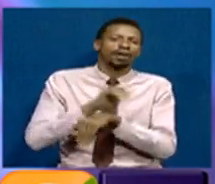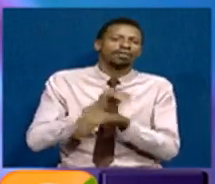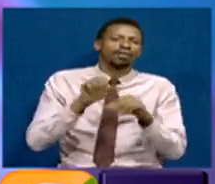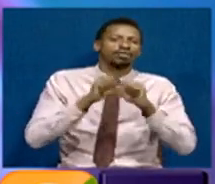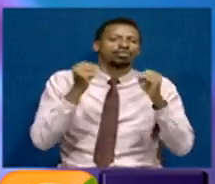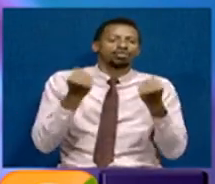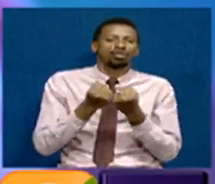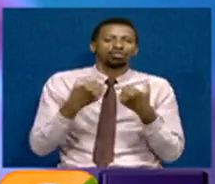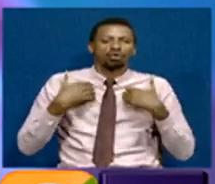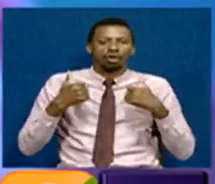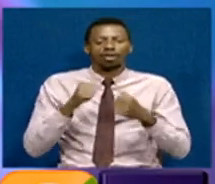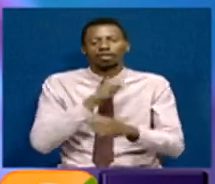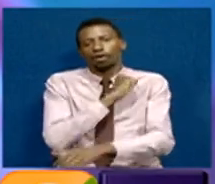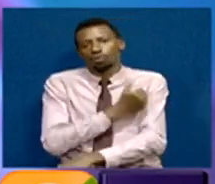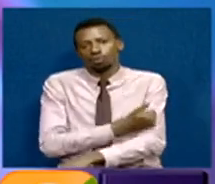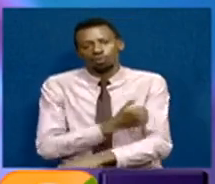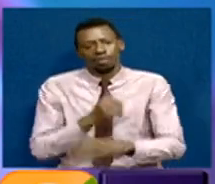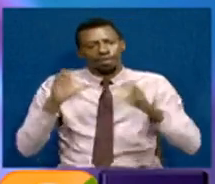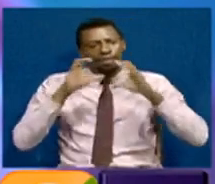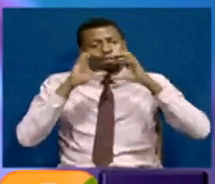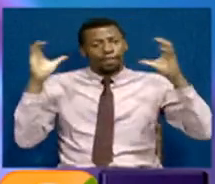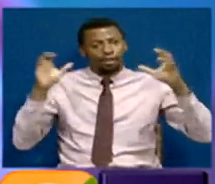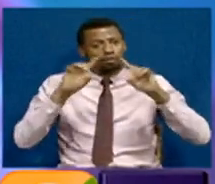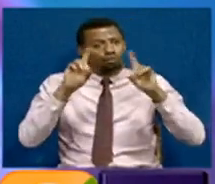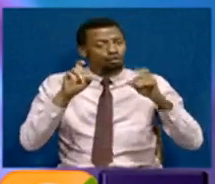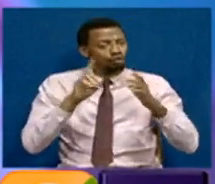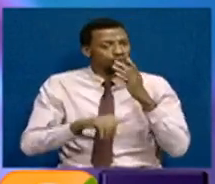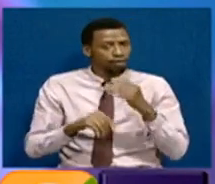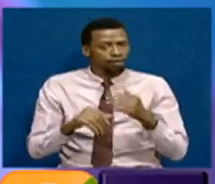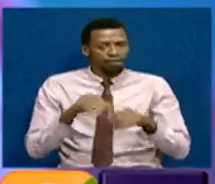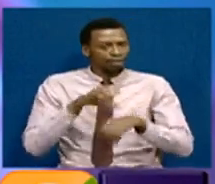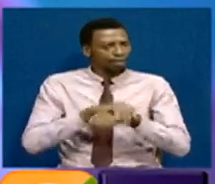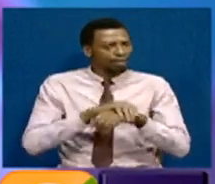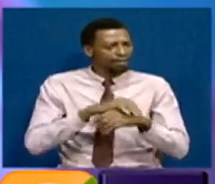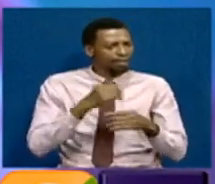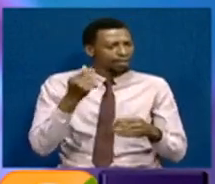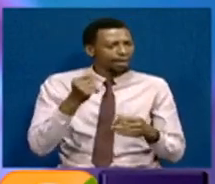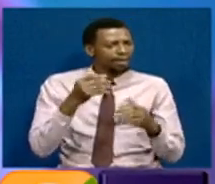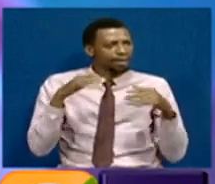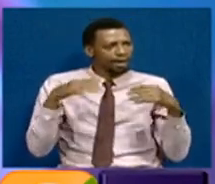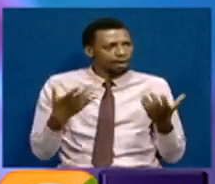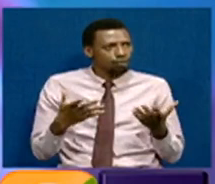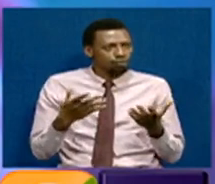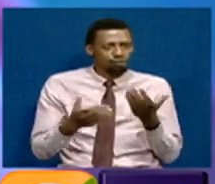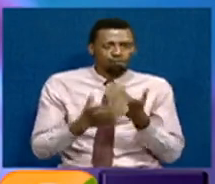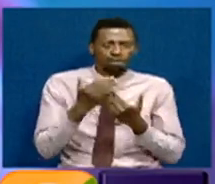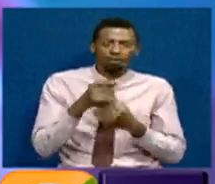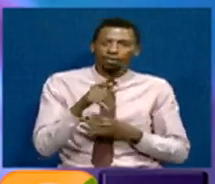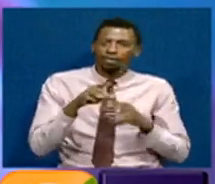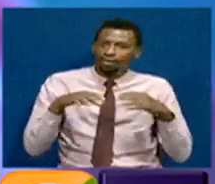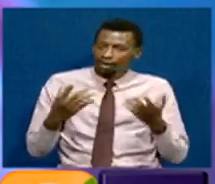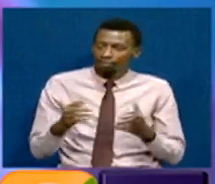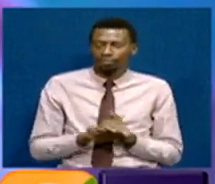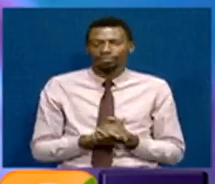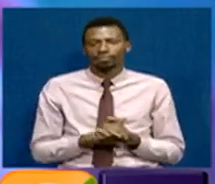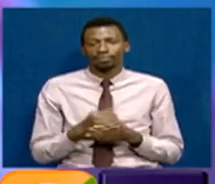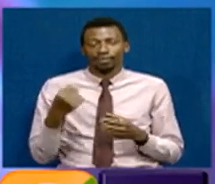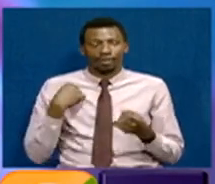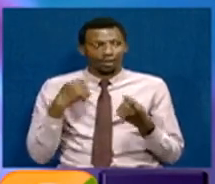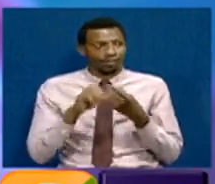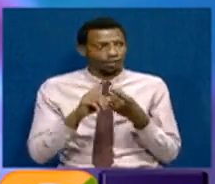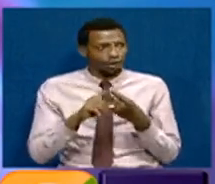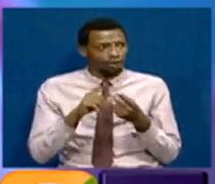question that we should be asking ourselves now is, how do we raise resources to be able to take care of this? One is